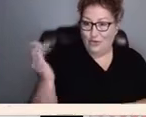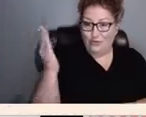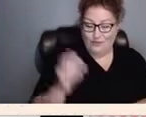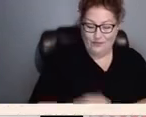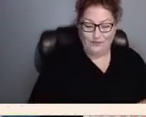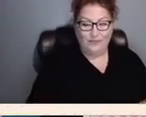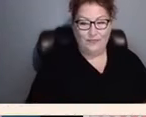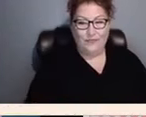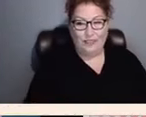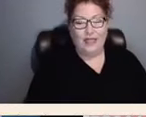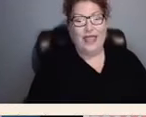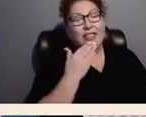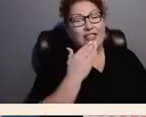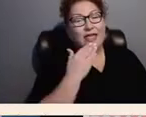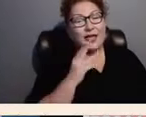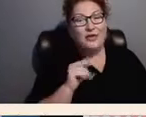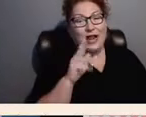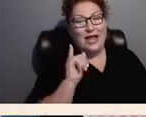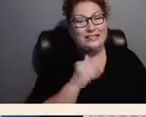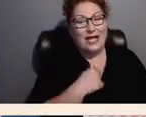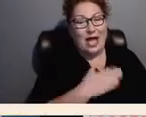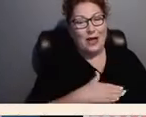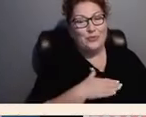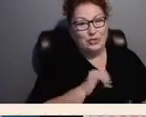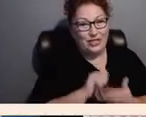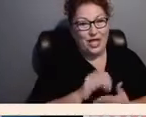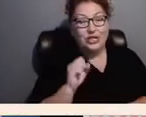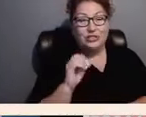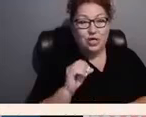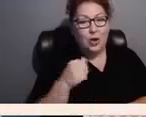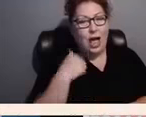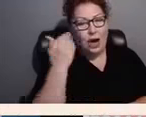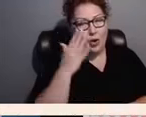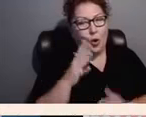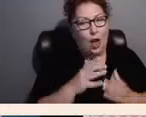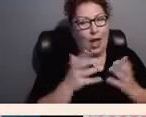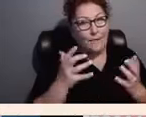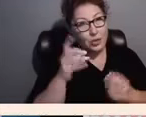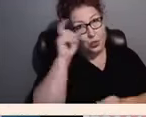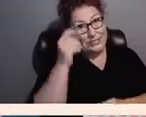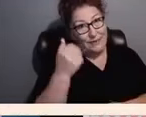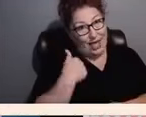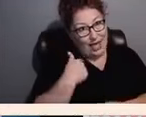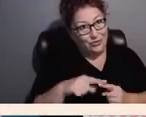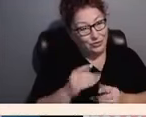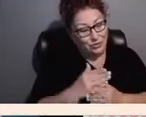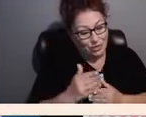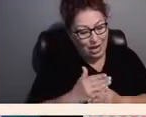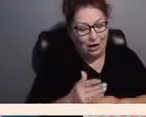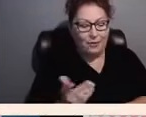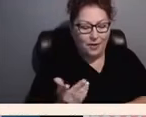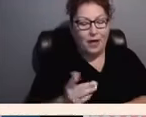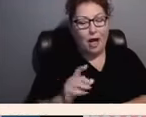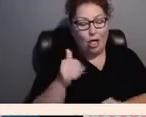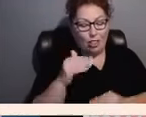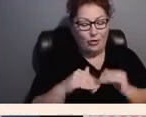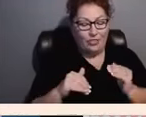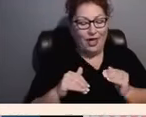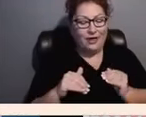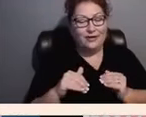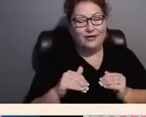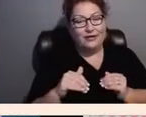Thanks, Nancy. Appreciate that. So I don't know how much wisdom I have to share, other than the